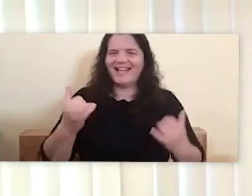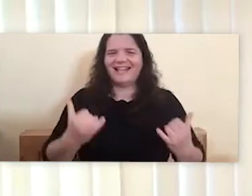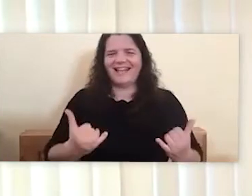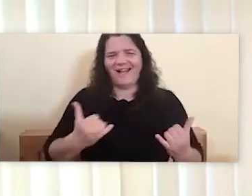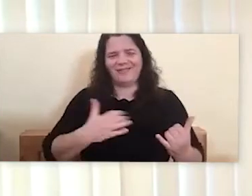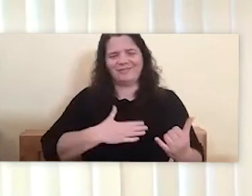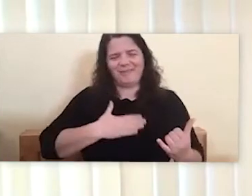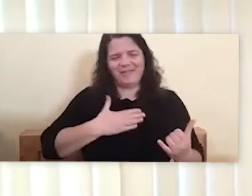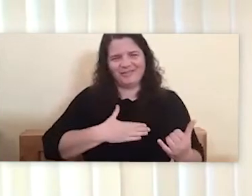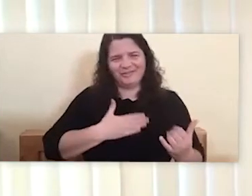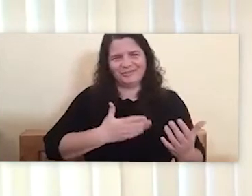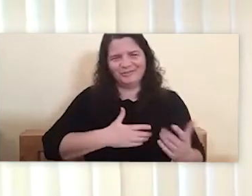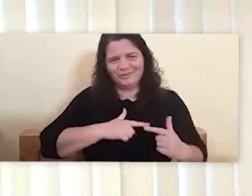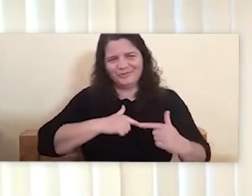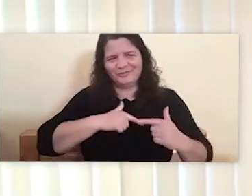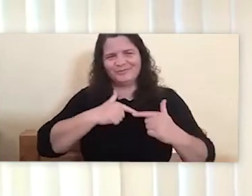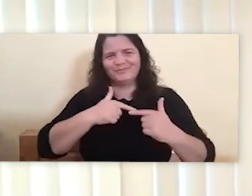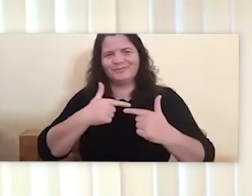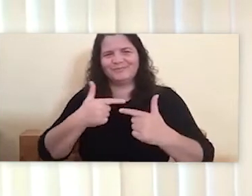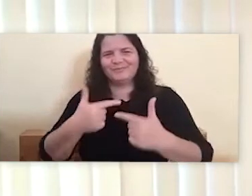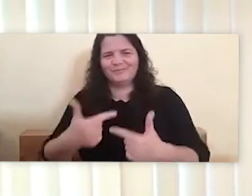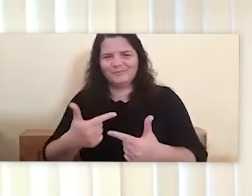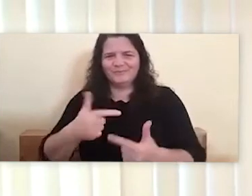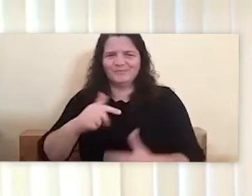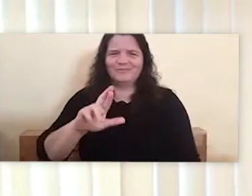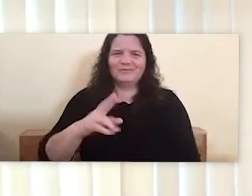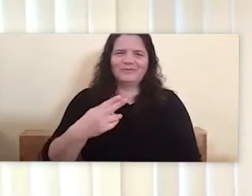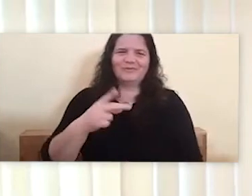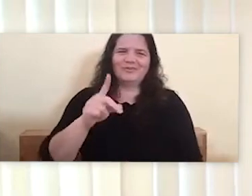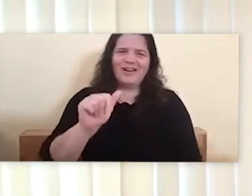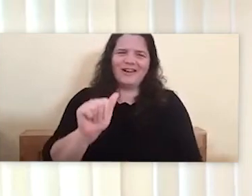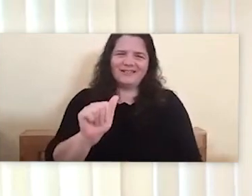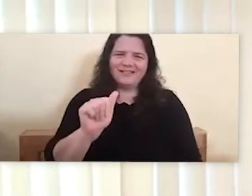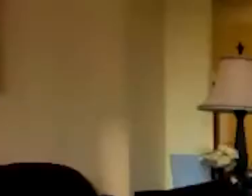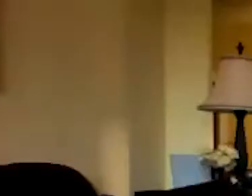over the floor to Rhonda.